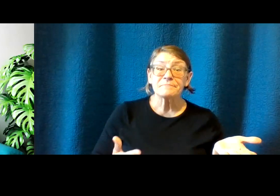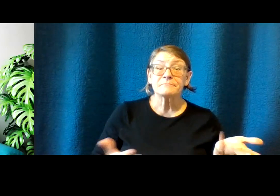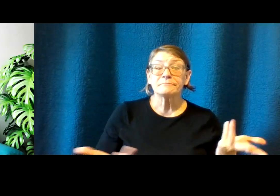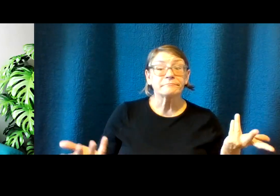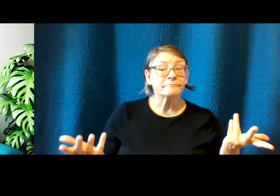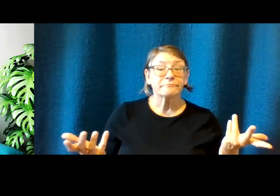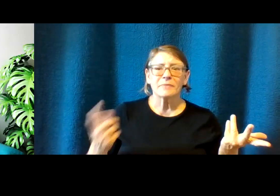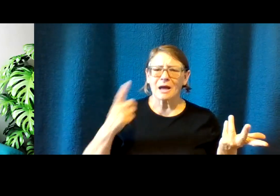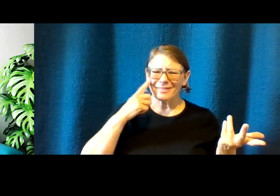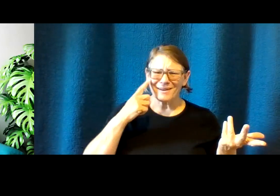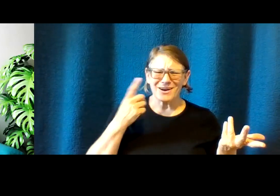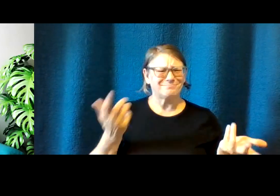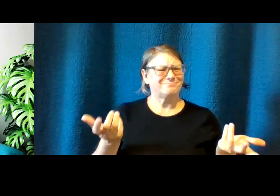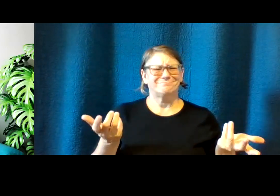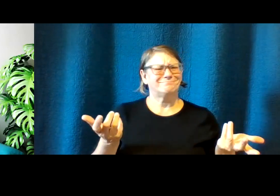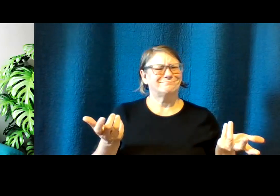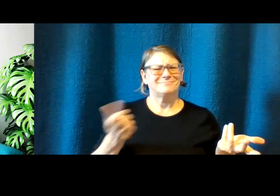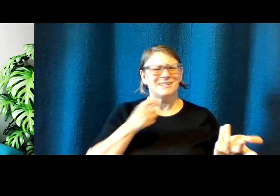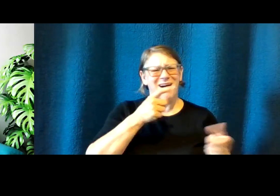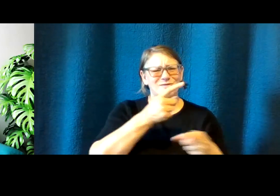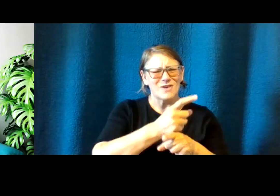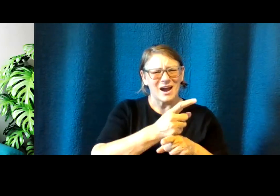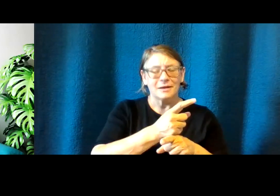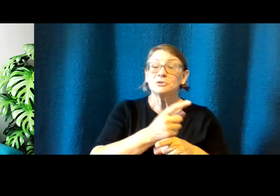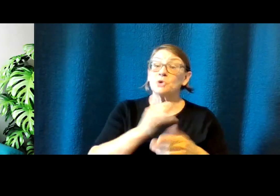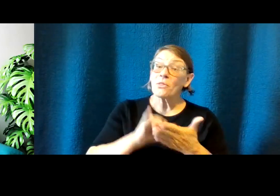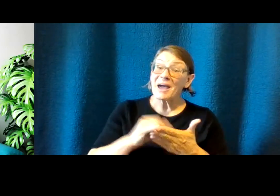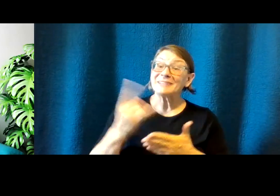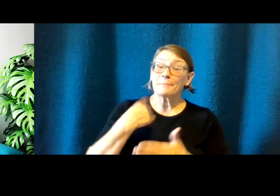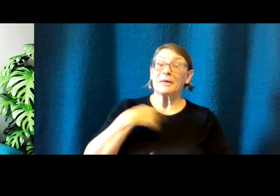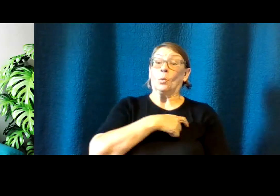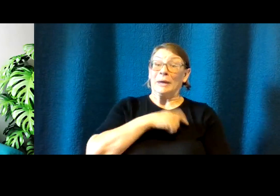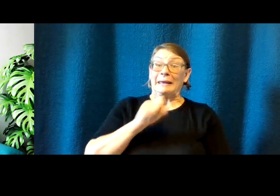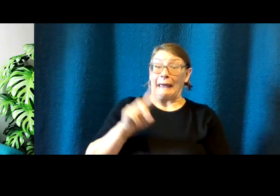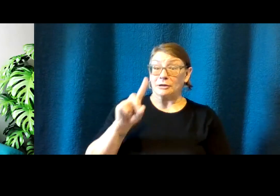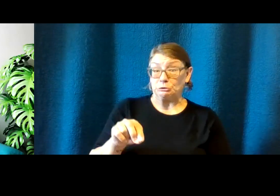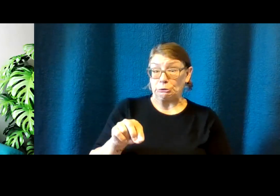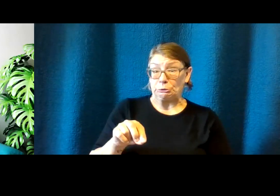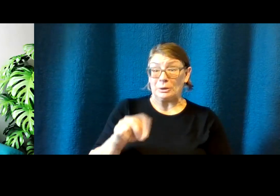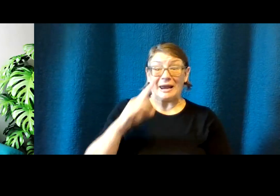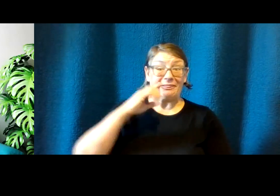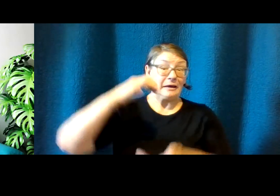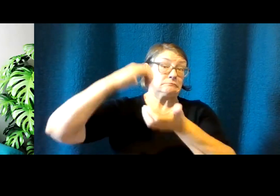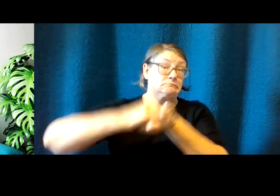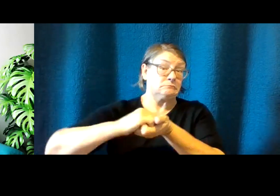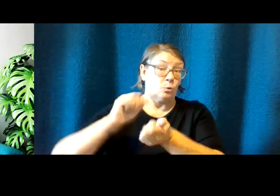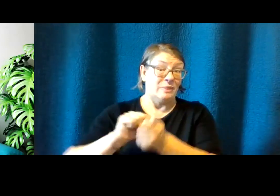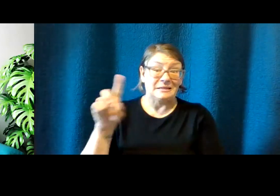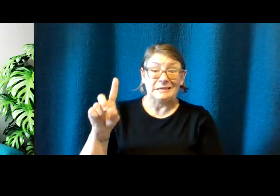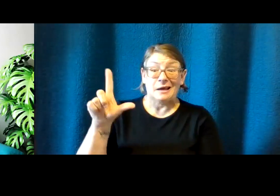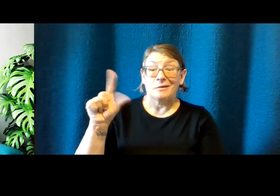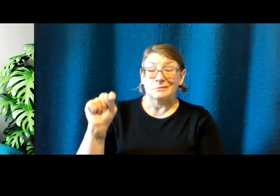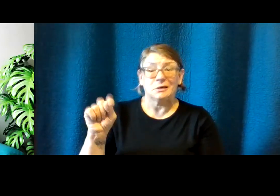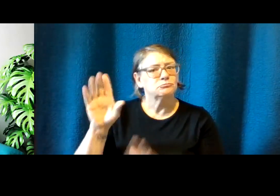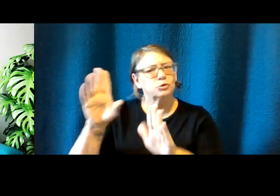So I thought, like I said, so I think that's at least something that we can do. And like I said, I think having the DLT with us, I mean, that's a great place